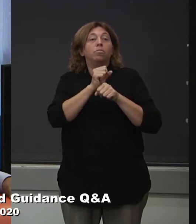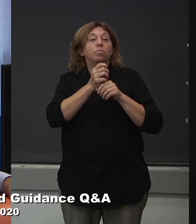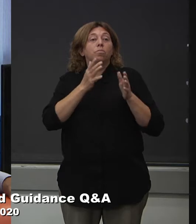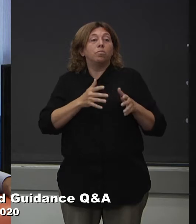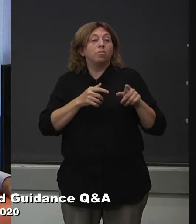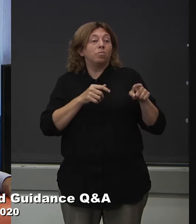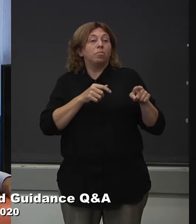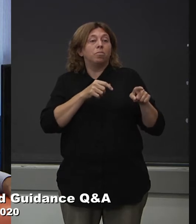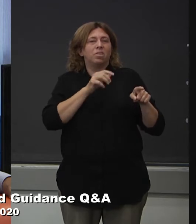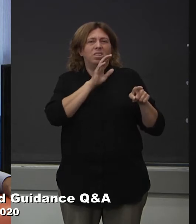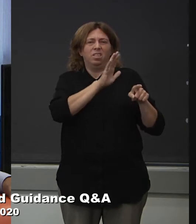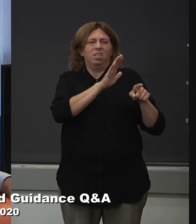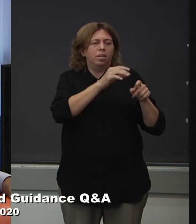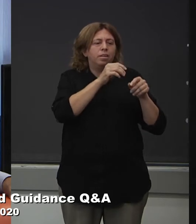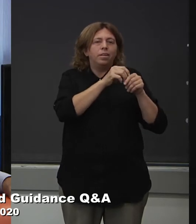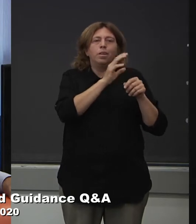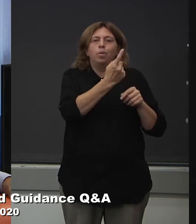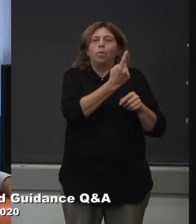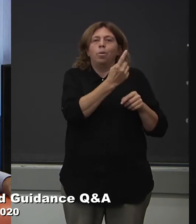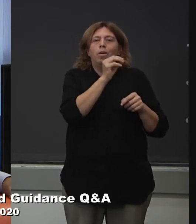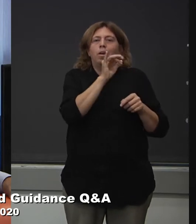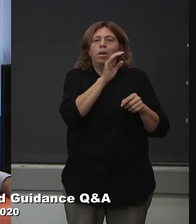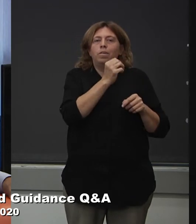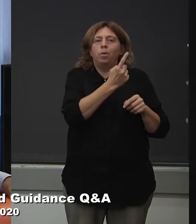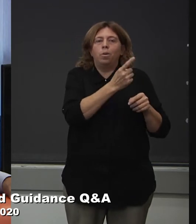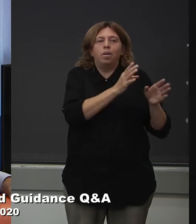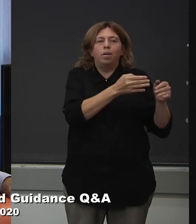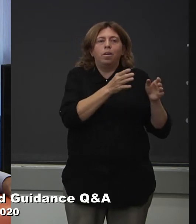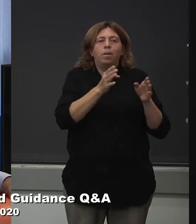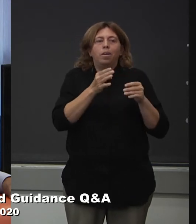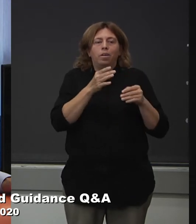meeting rooms where 6 feet distancing can be maintained.